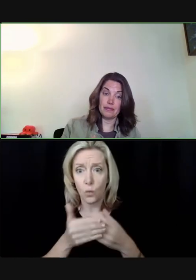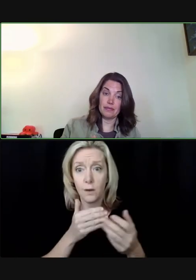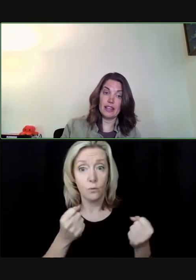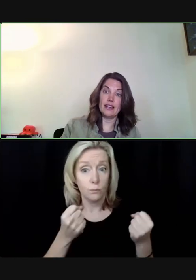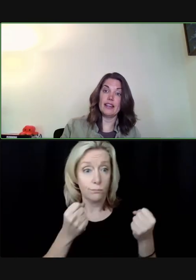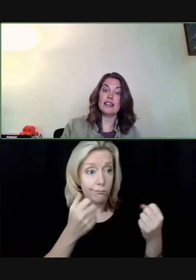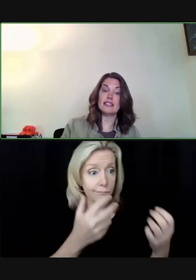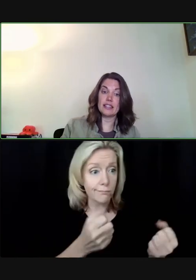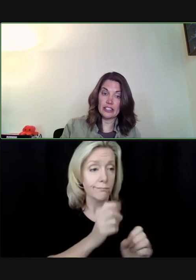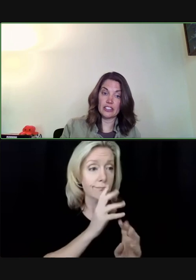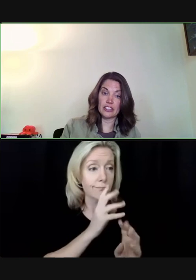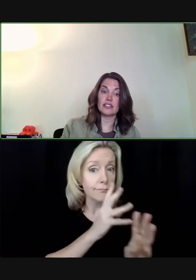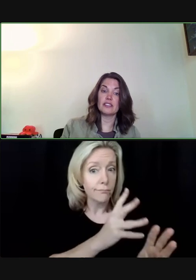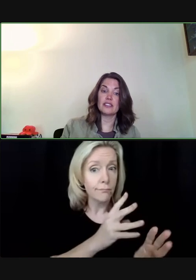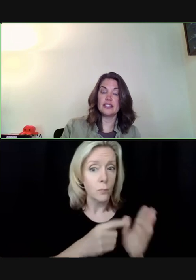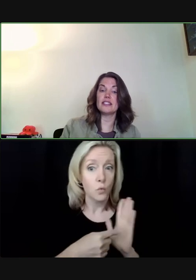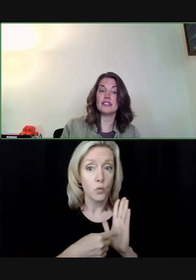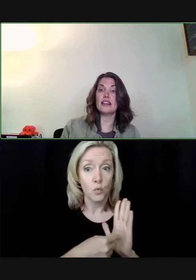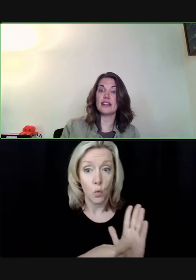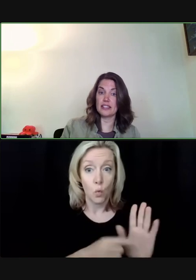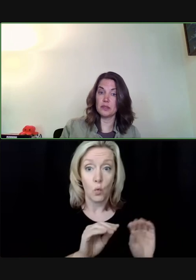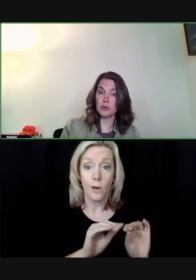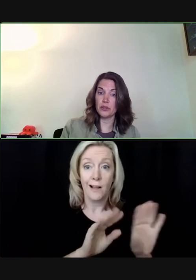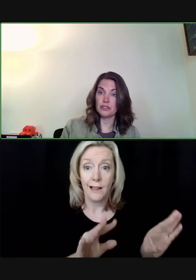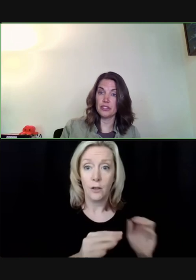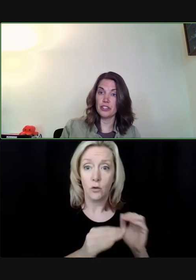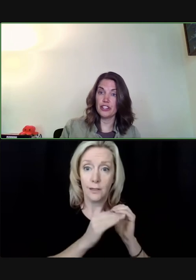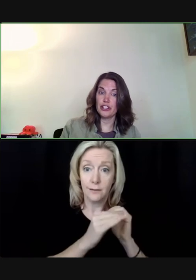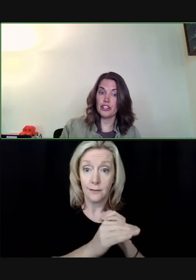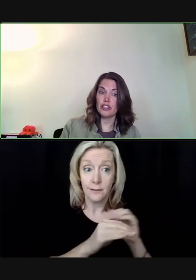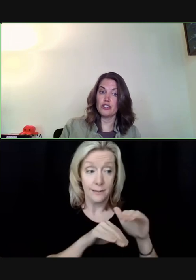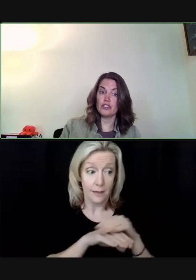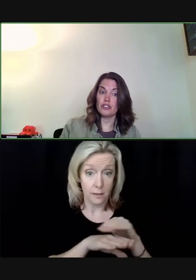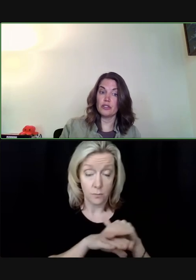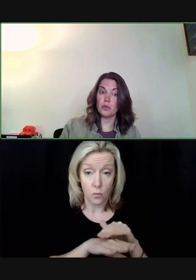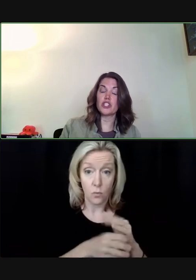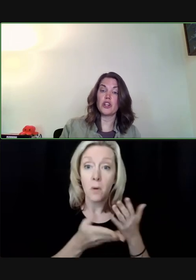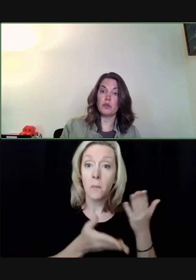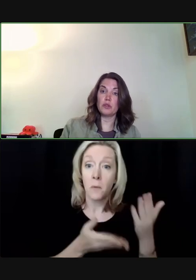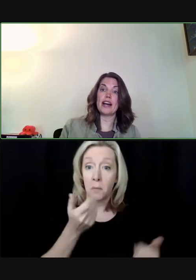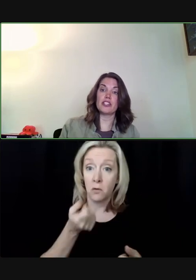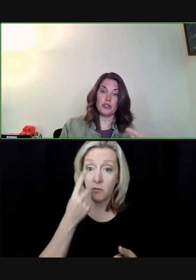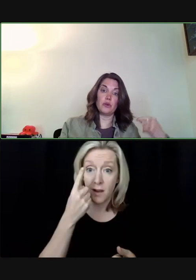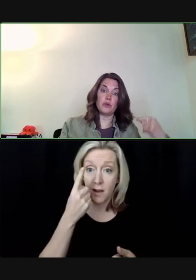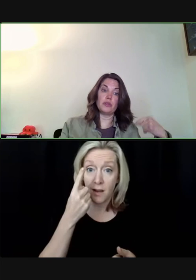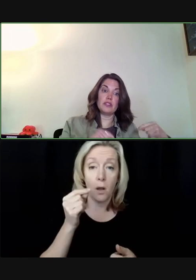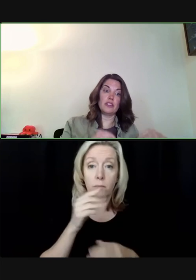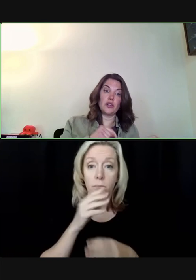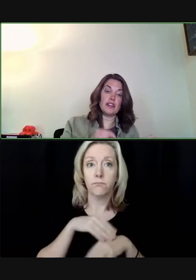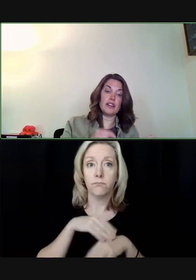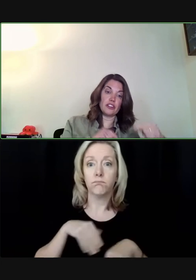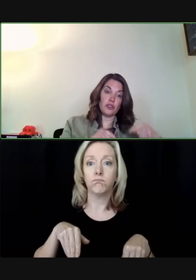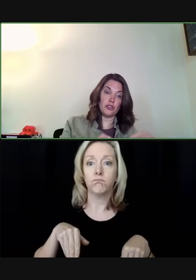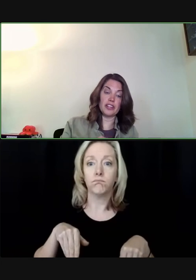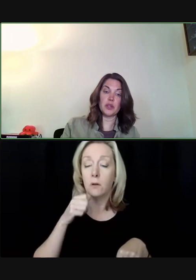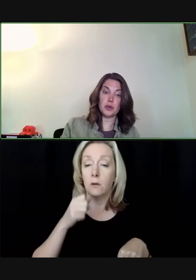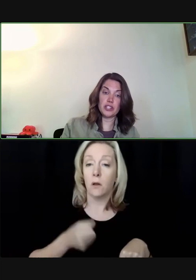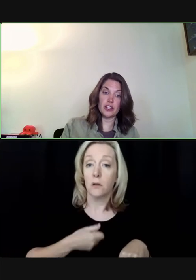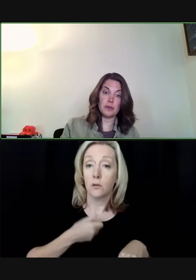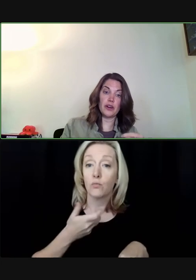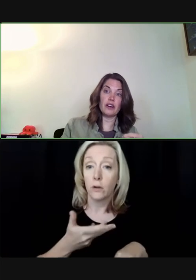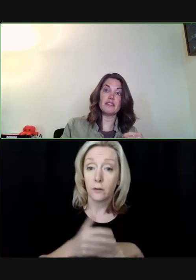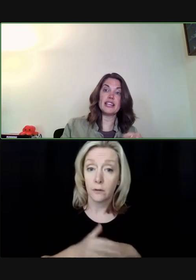them is clear, consistent, and accessible. Which goes back to those,